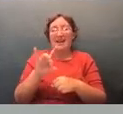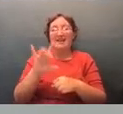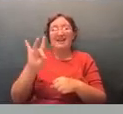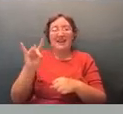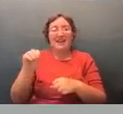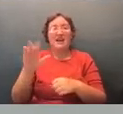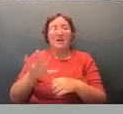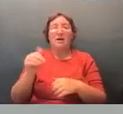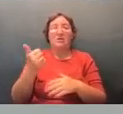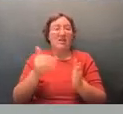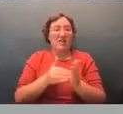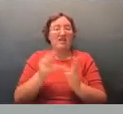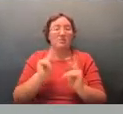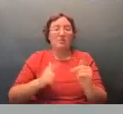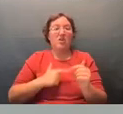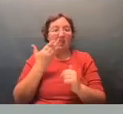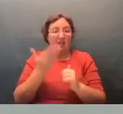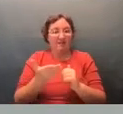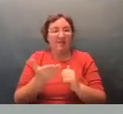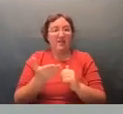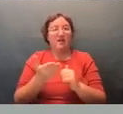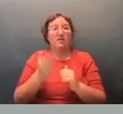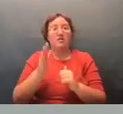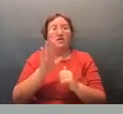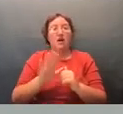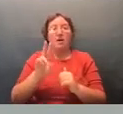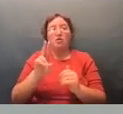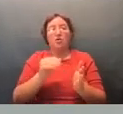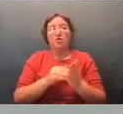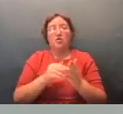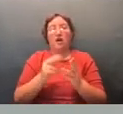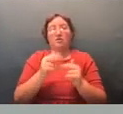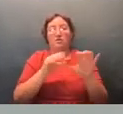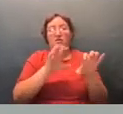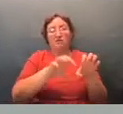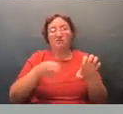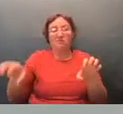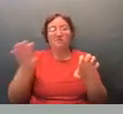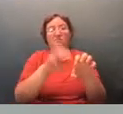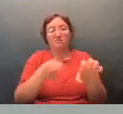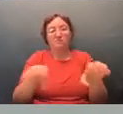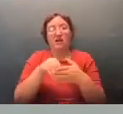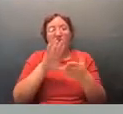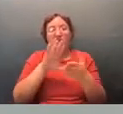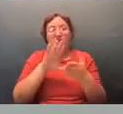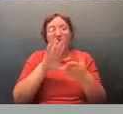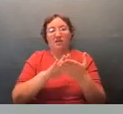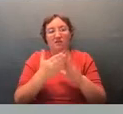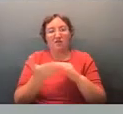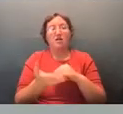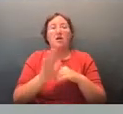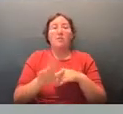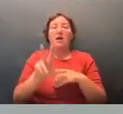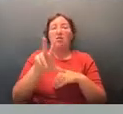10,000 people that lived here, and there were about 2,000 buildings in this area. There were about 30